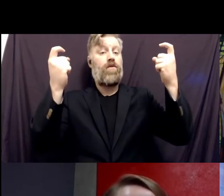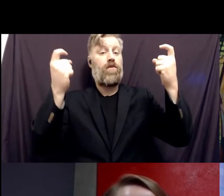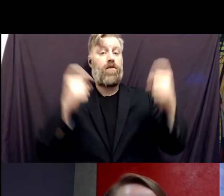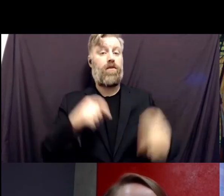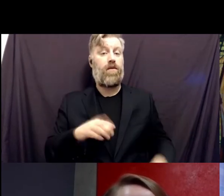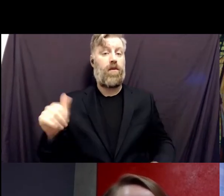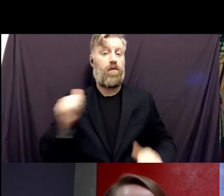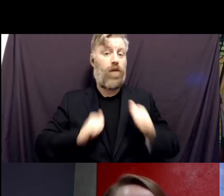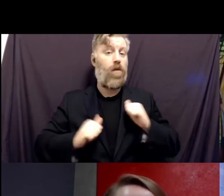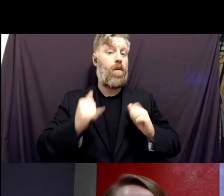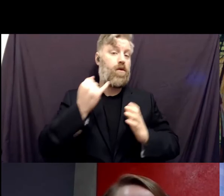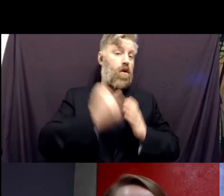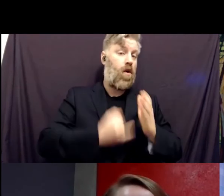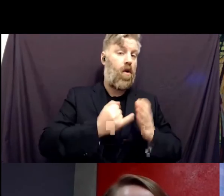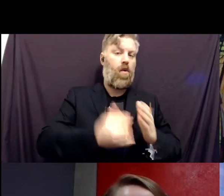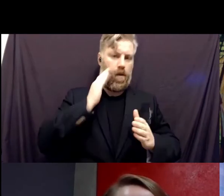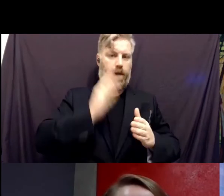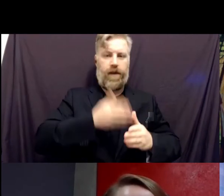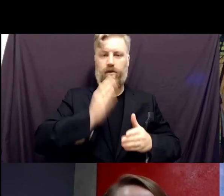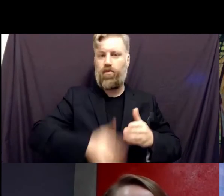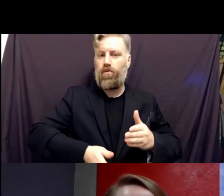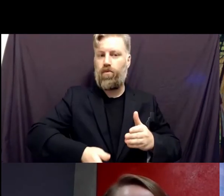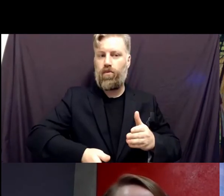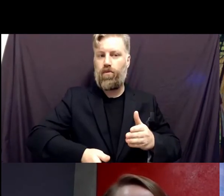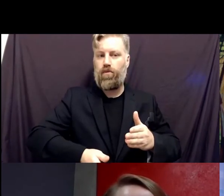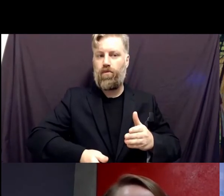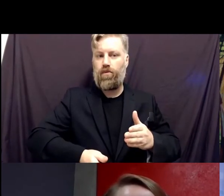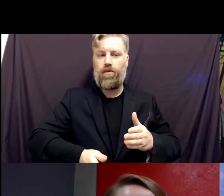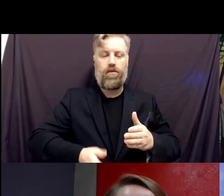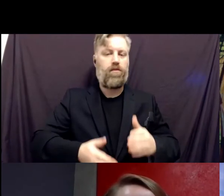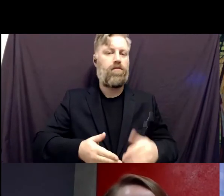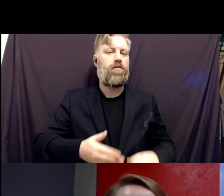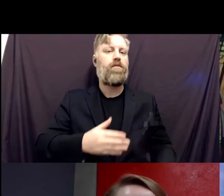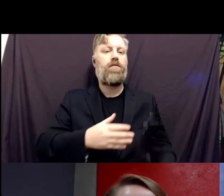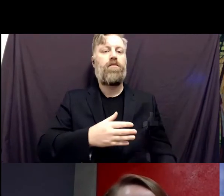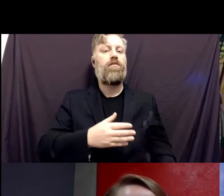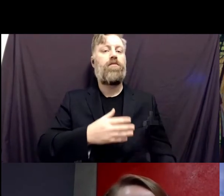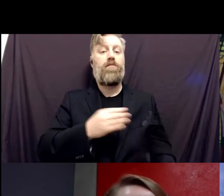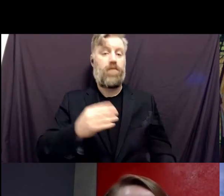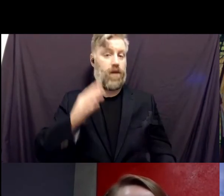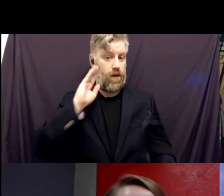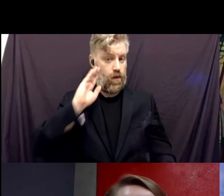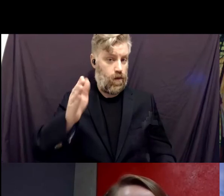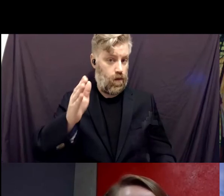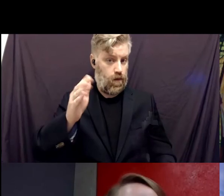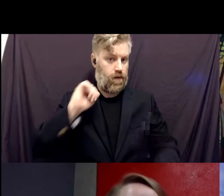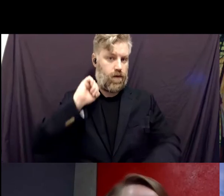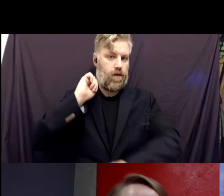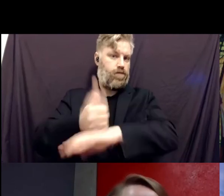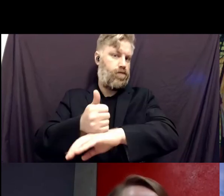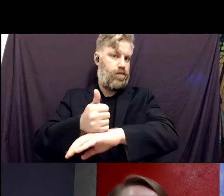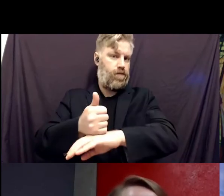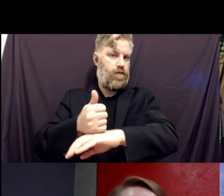be finished and will be established in a very important place in